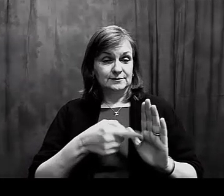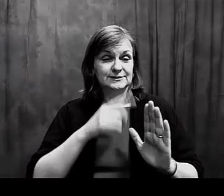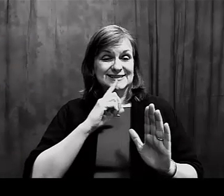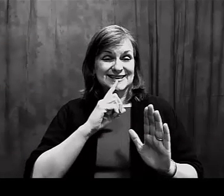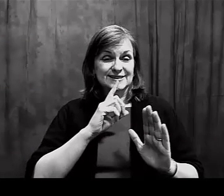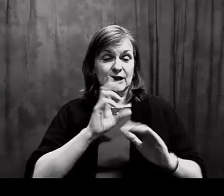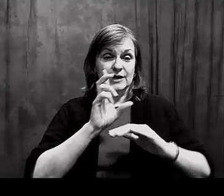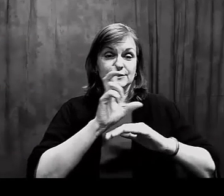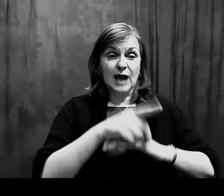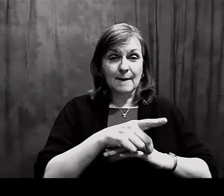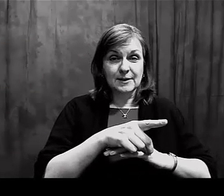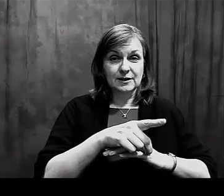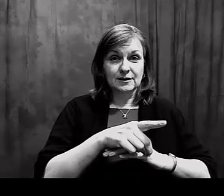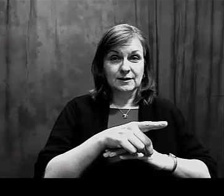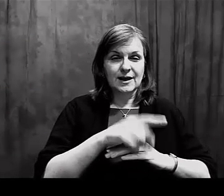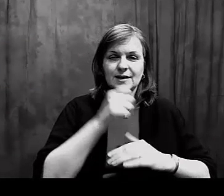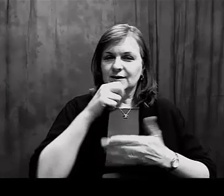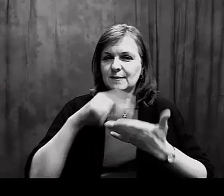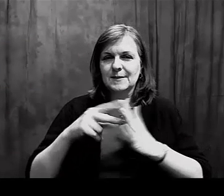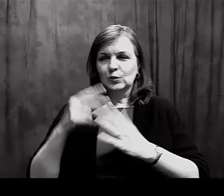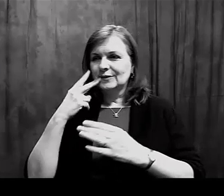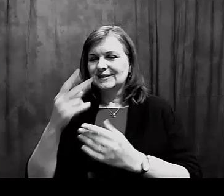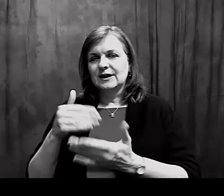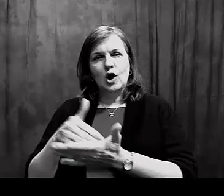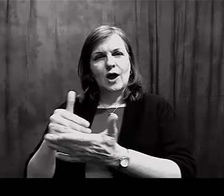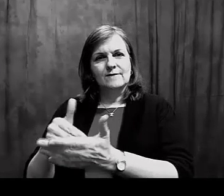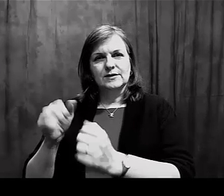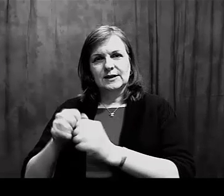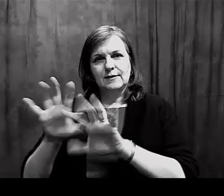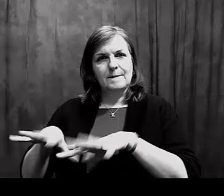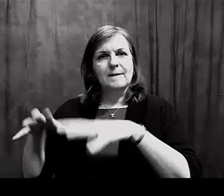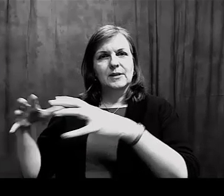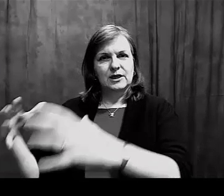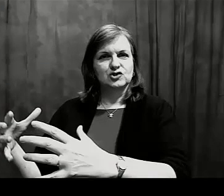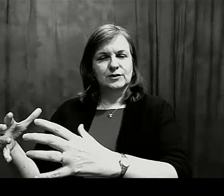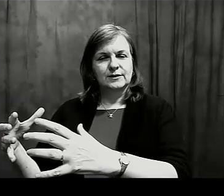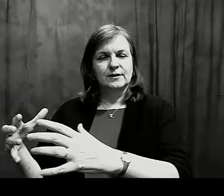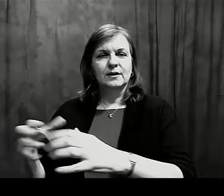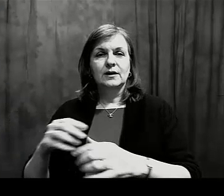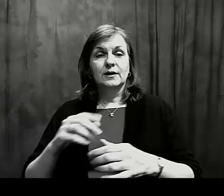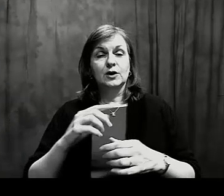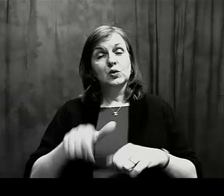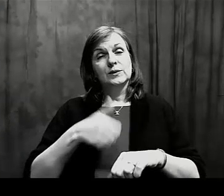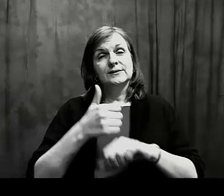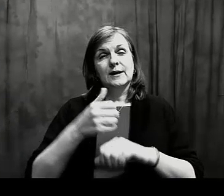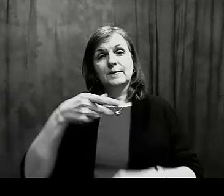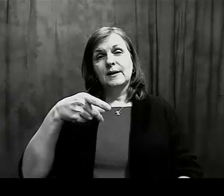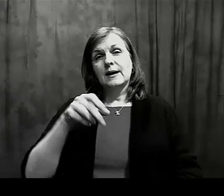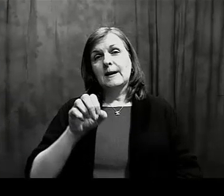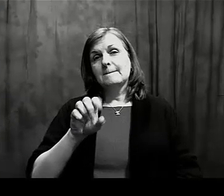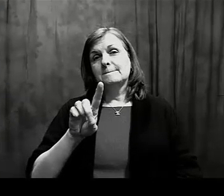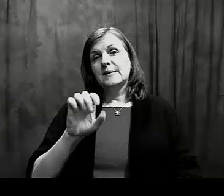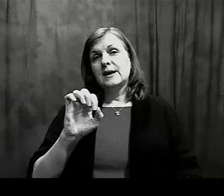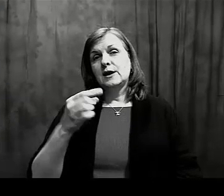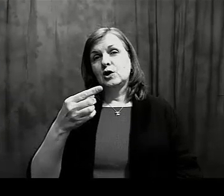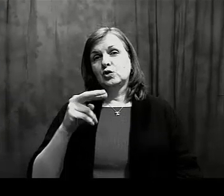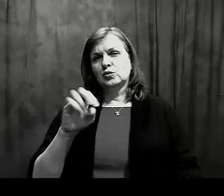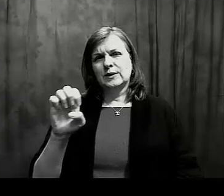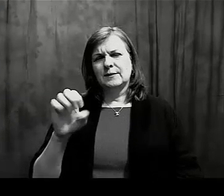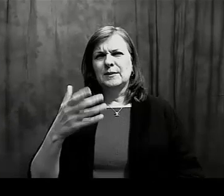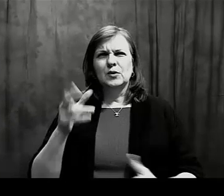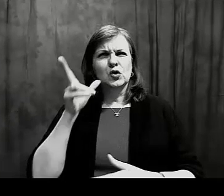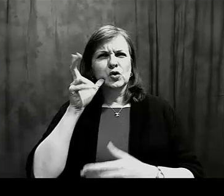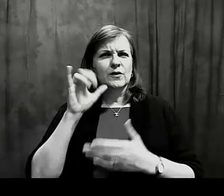Just because a trait is dominant genetically does not mean it is common in a population. We can set up these things known